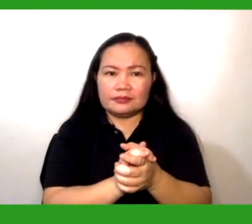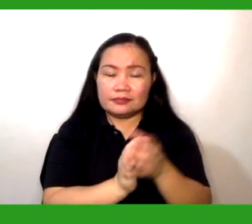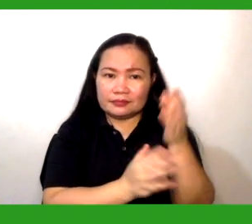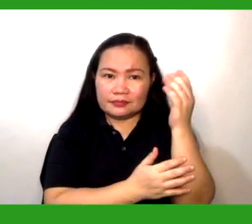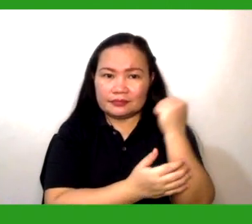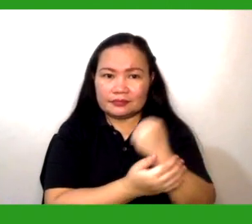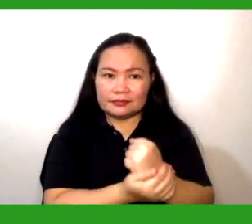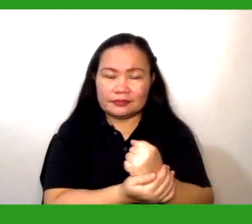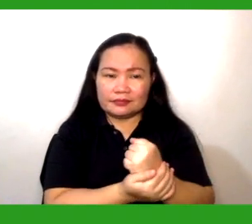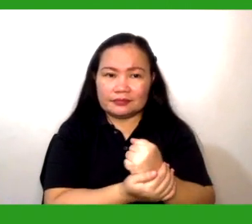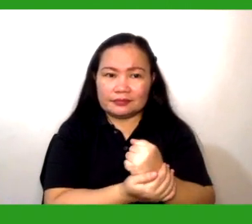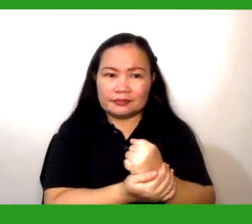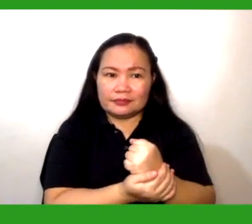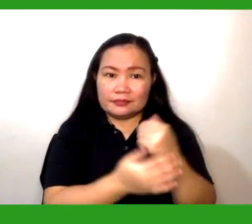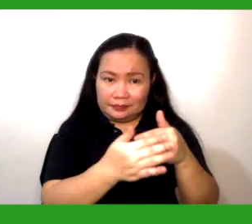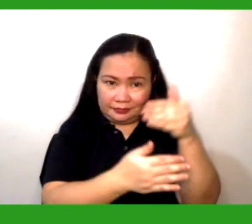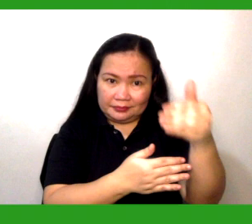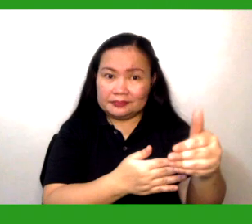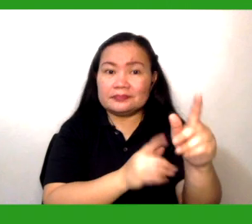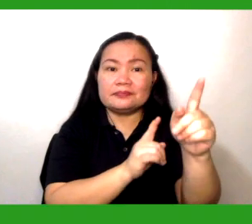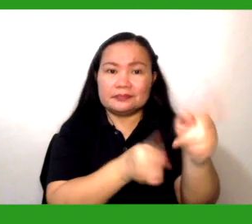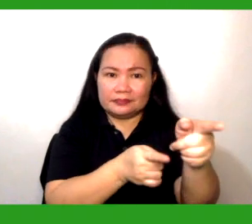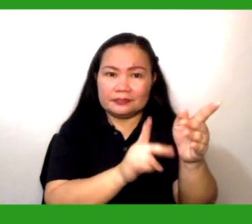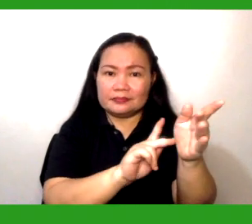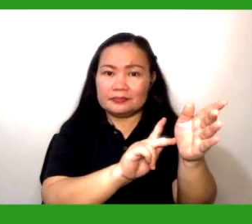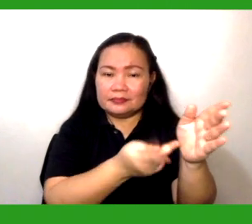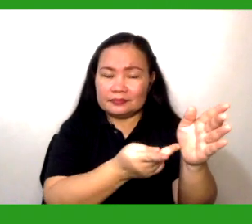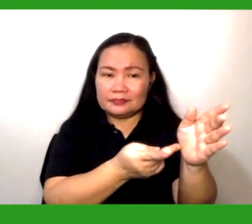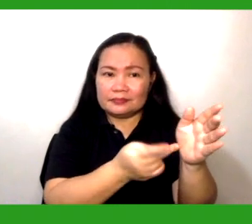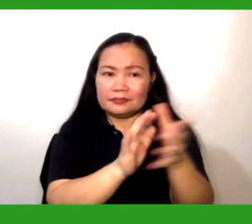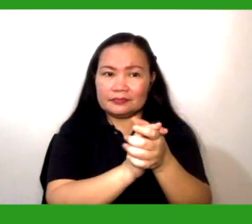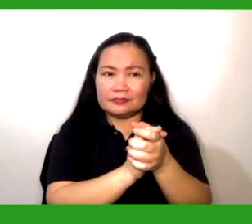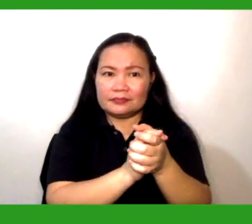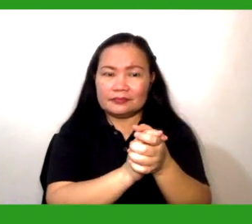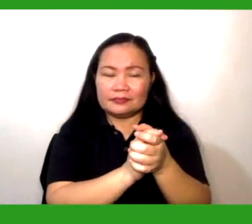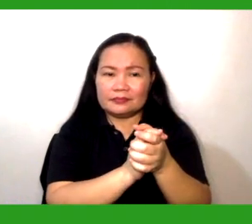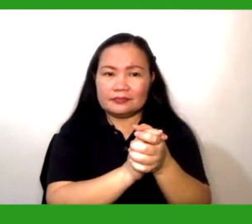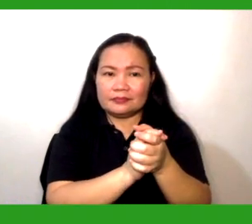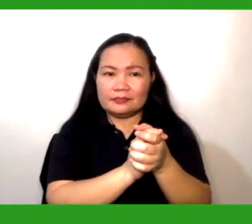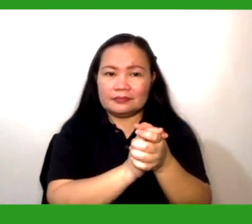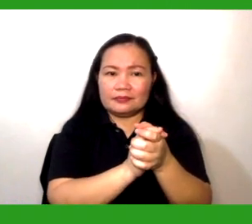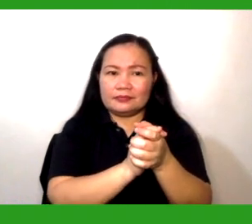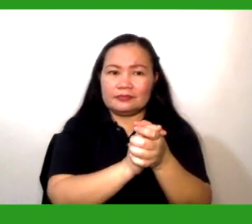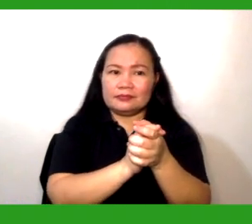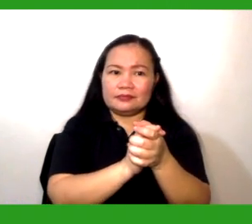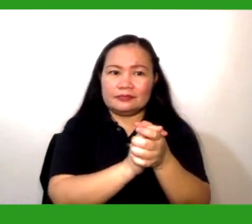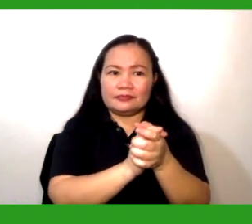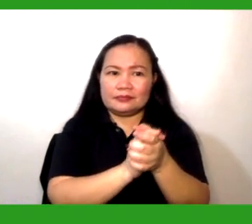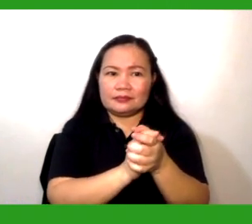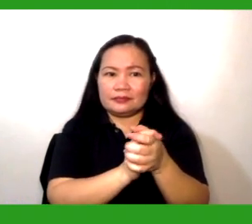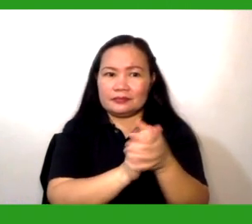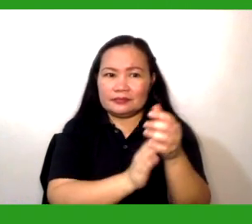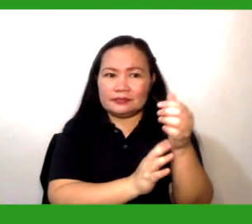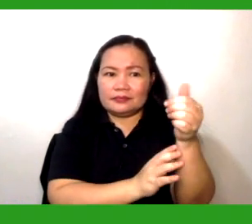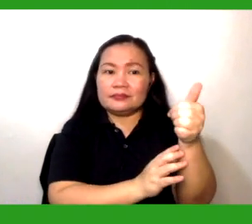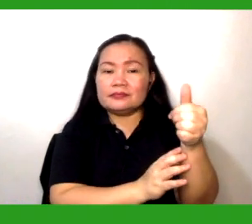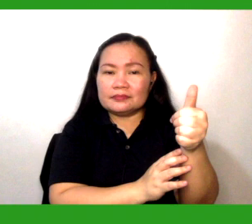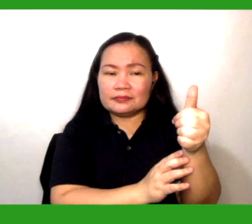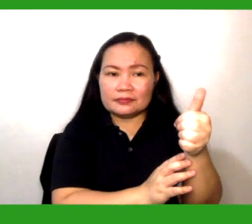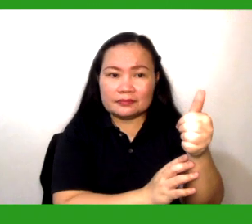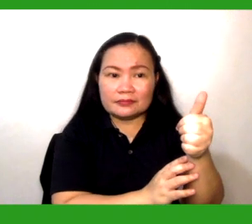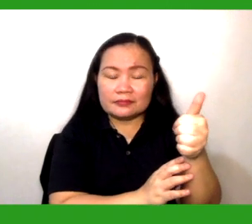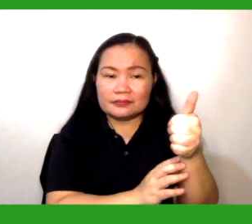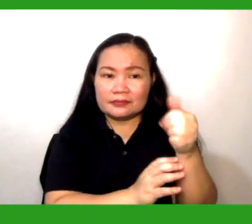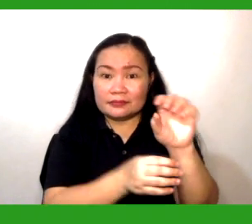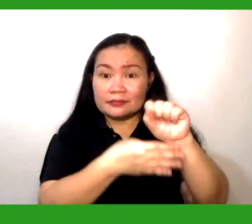Okay, so here are the answers. So you have 10 items. So this is